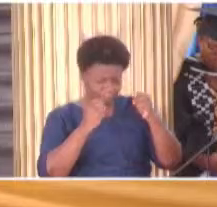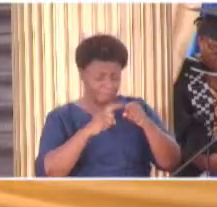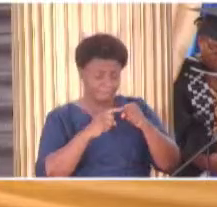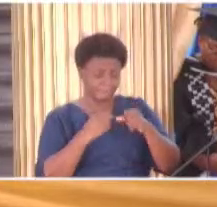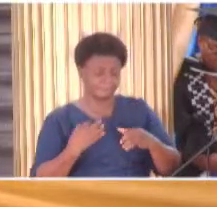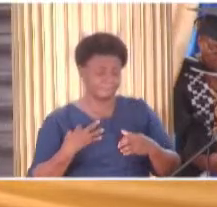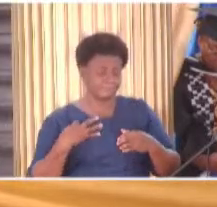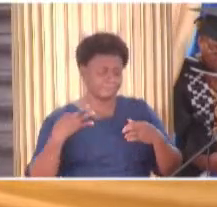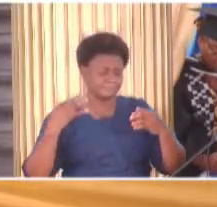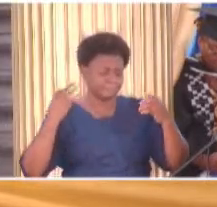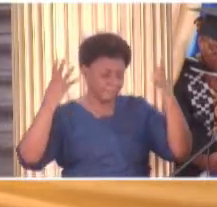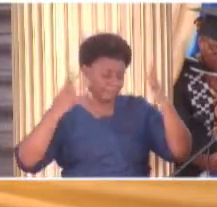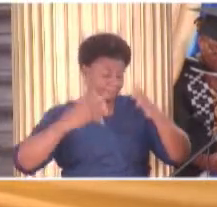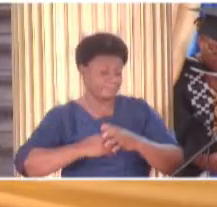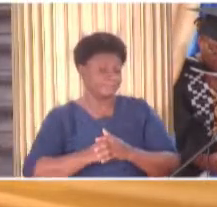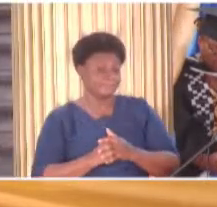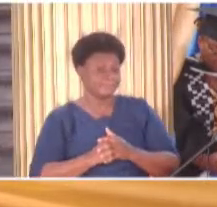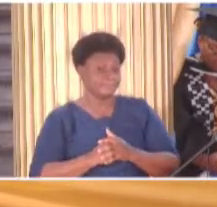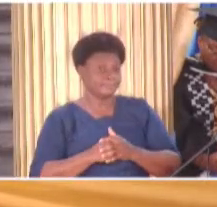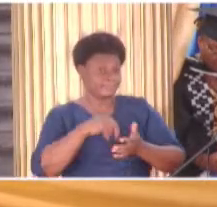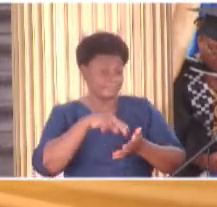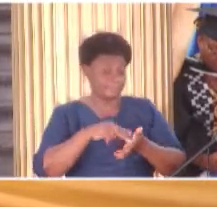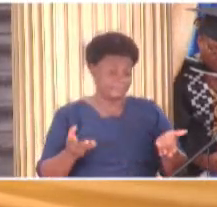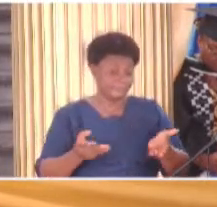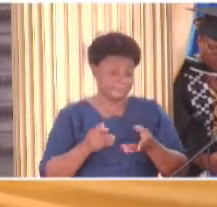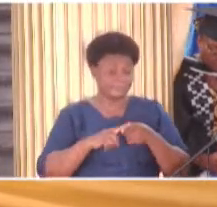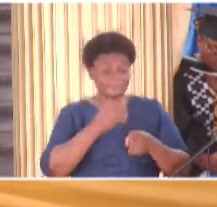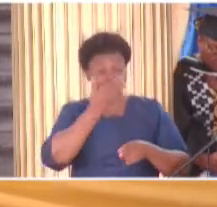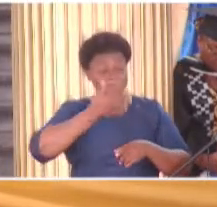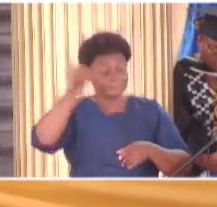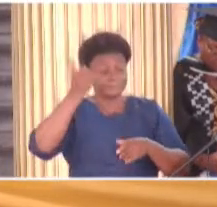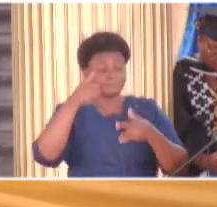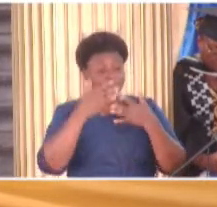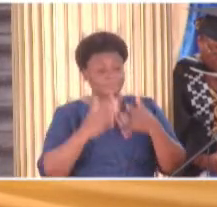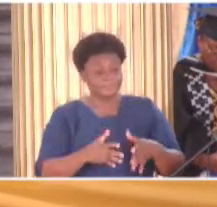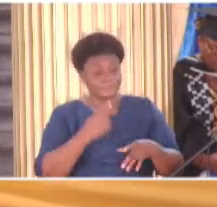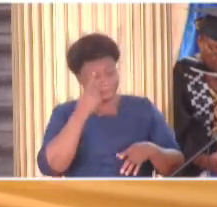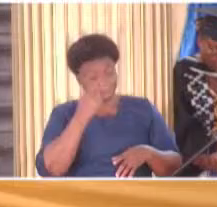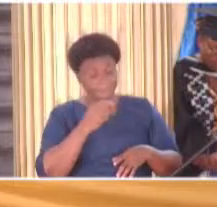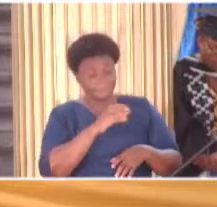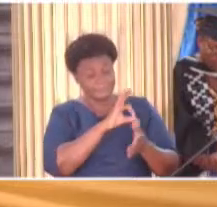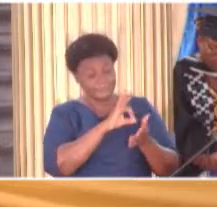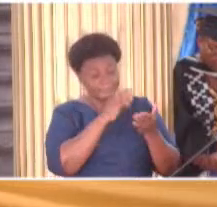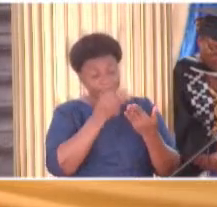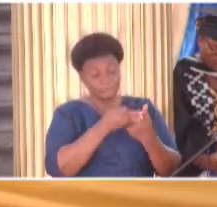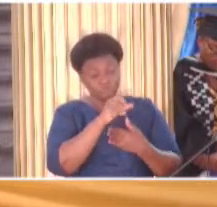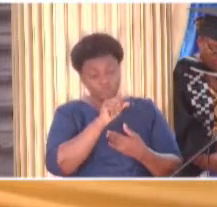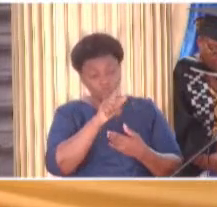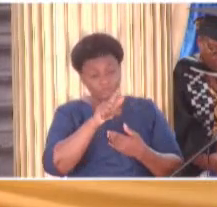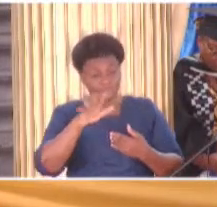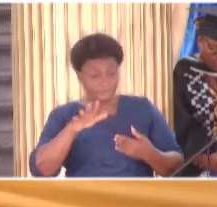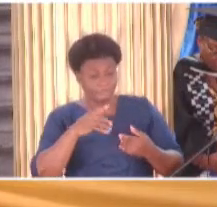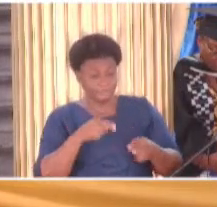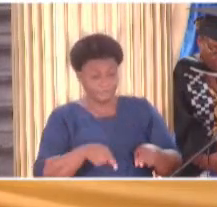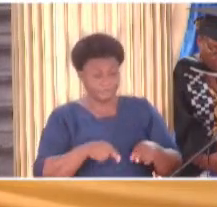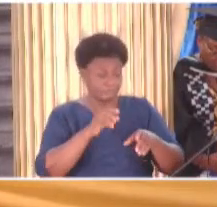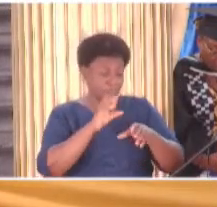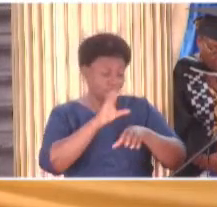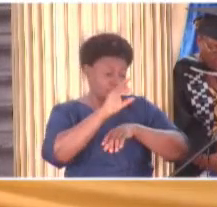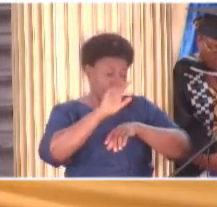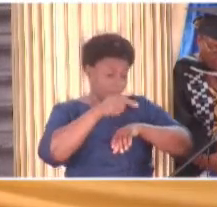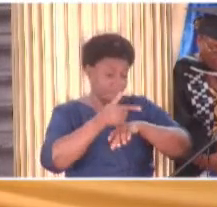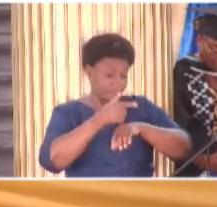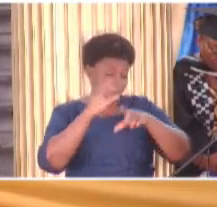sacrifice. Standing here as your valedictorian for the February 2025 Congregation Ceremony of the College